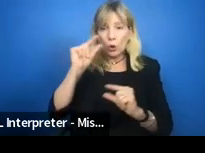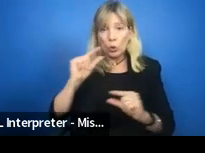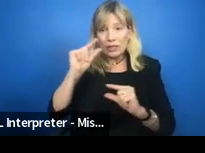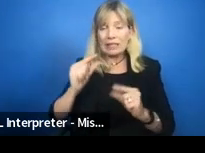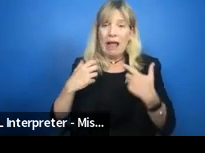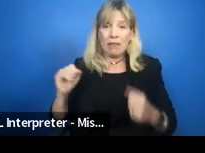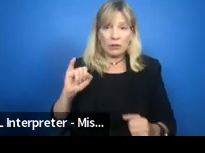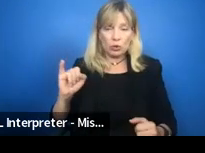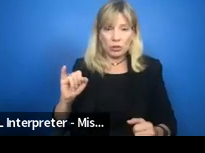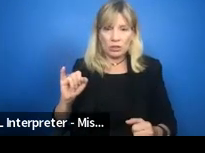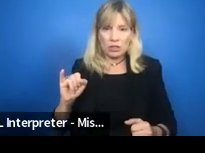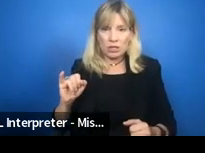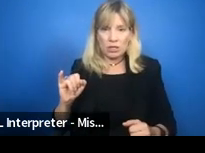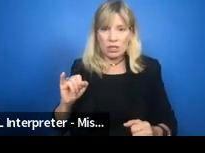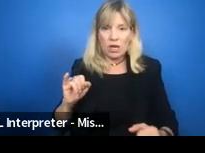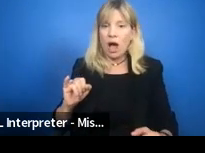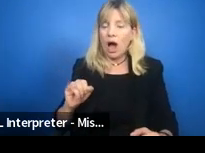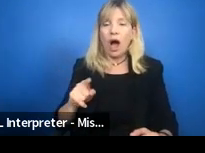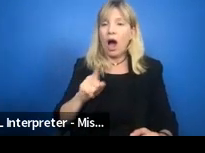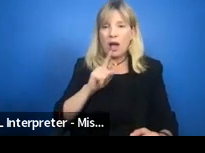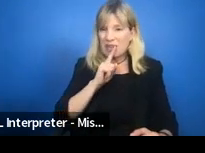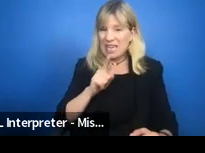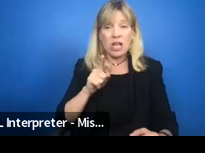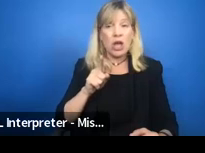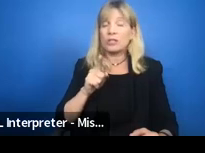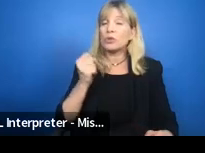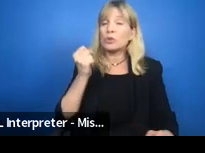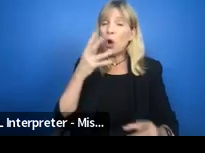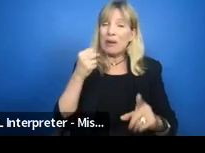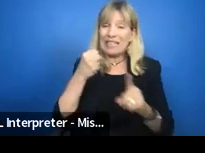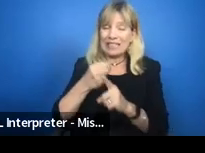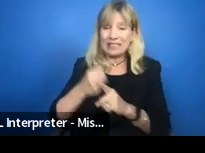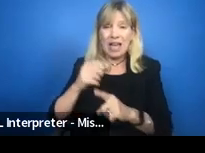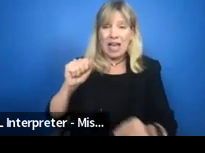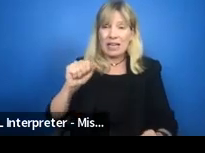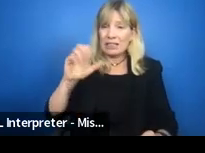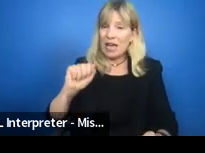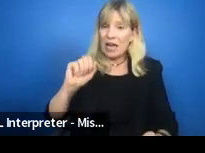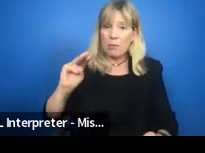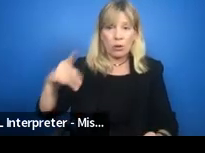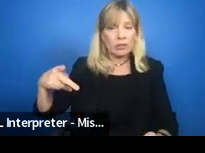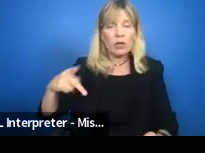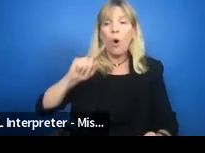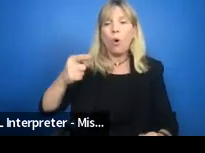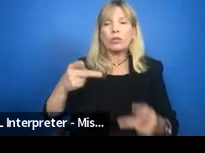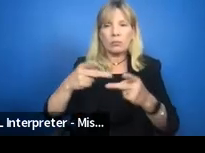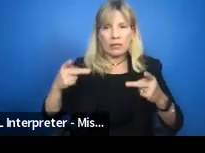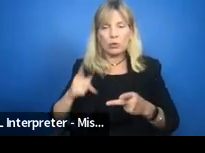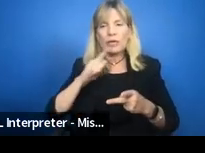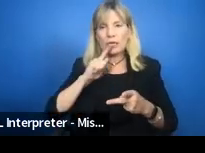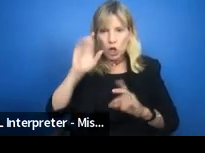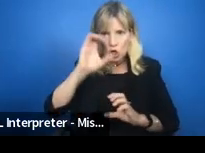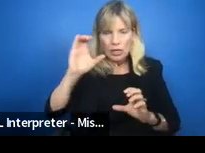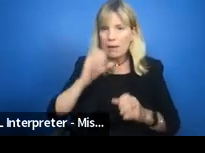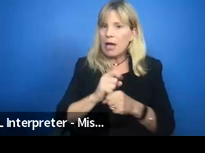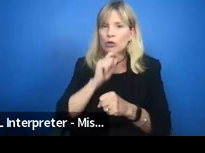insurance returns literally billions of hits. And the ACA marketplace is the only place where you can shop and be sure that you're not signing